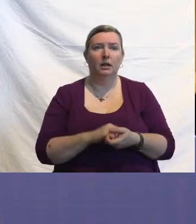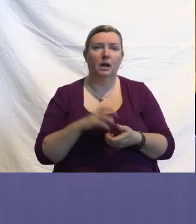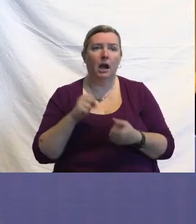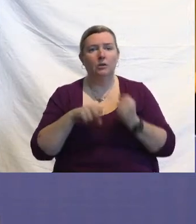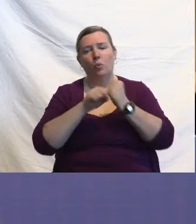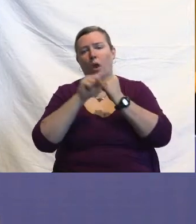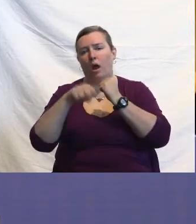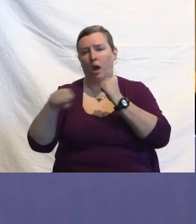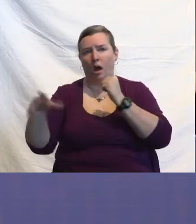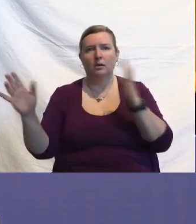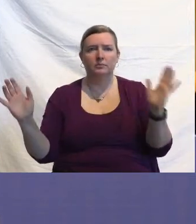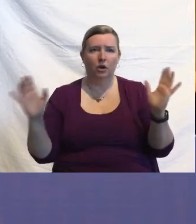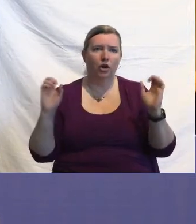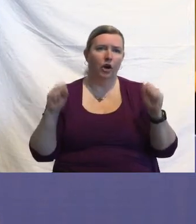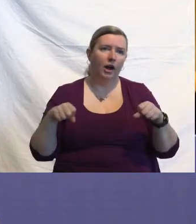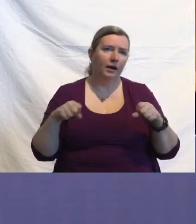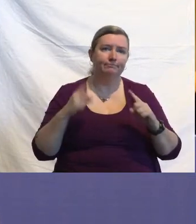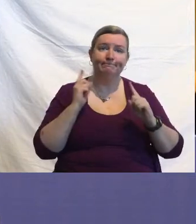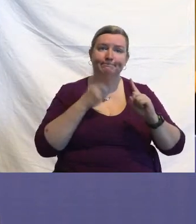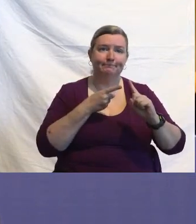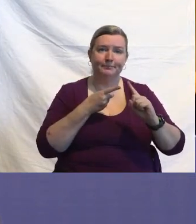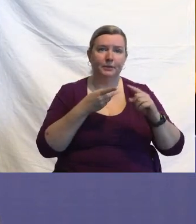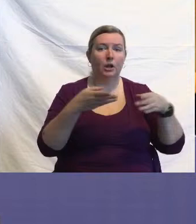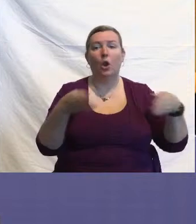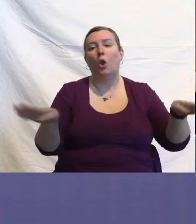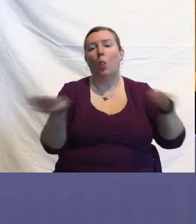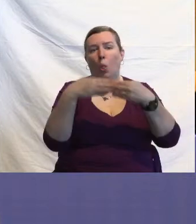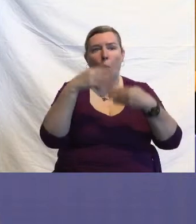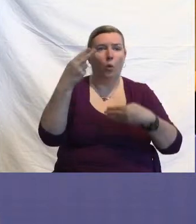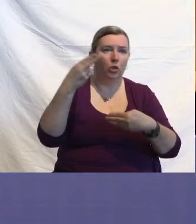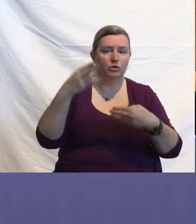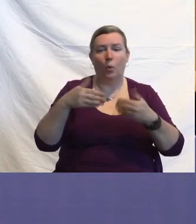be closed Thursday, but open on Monday.